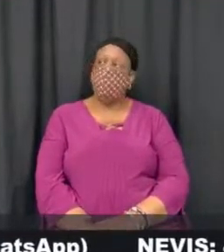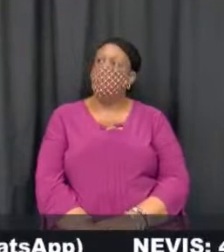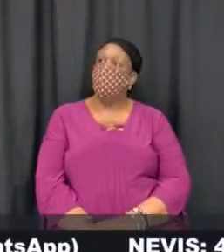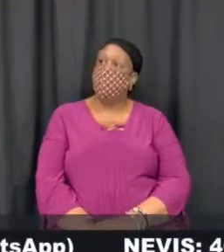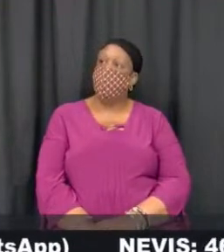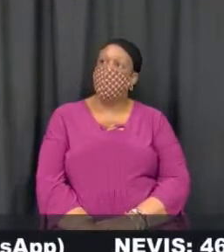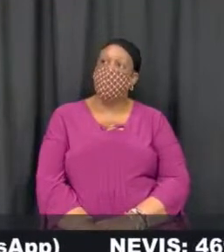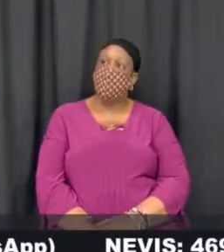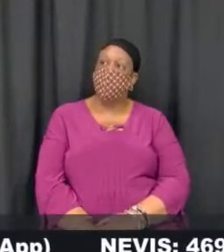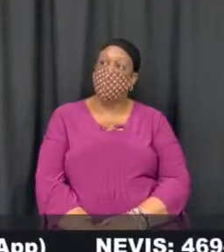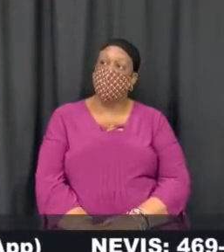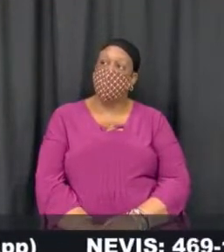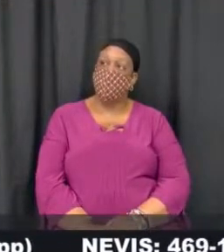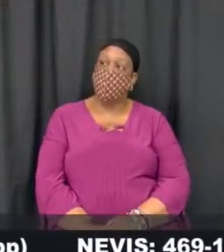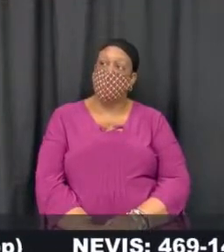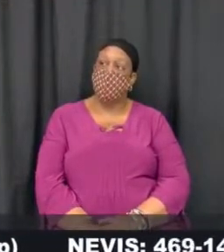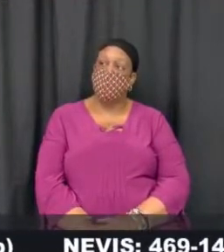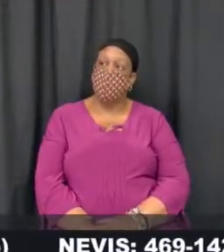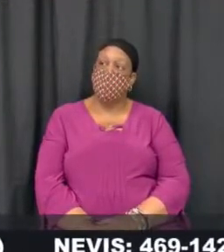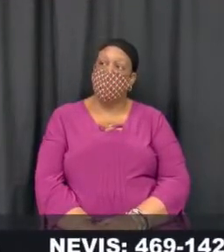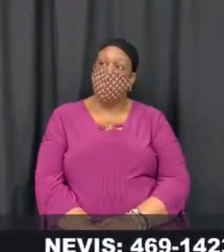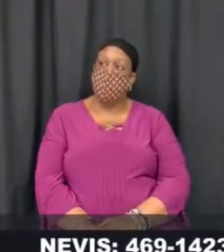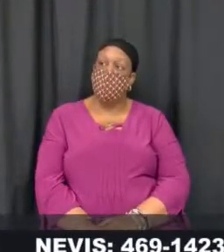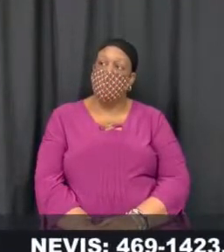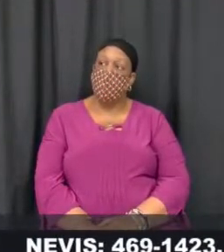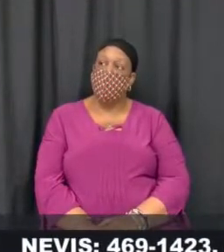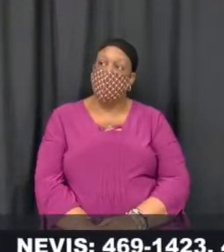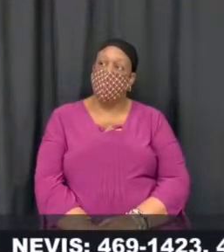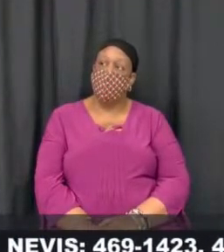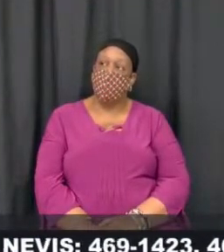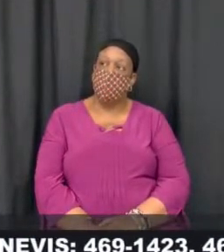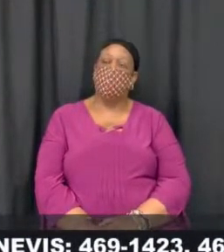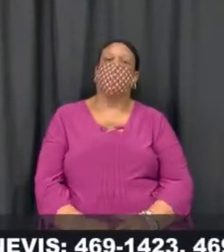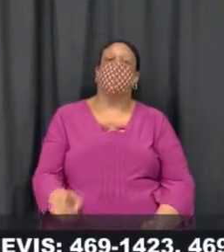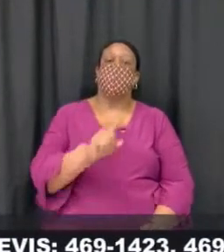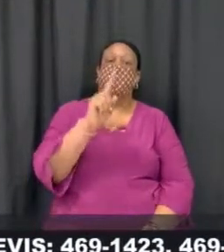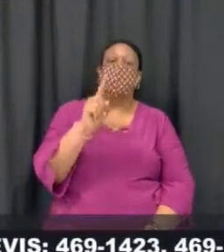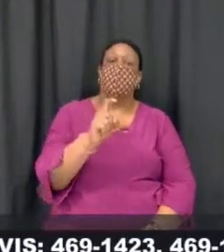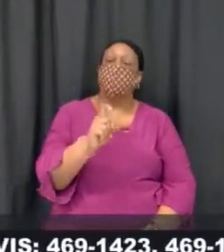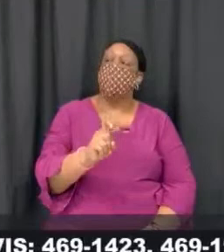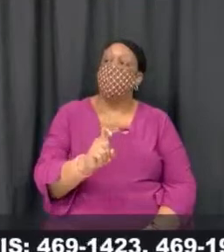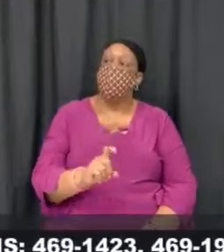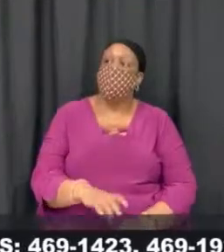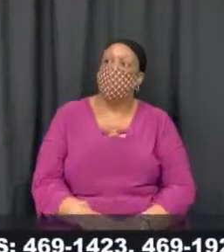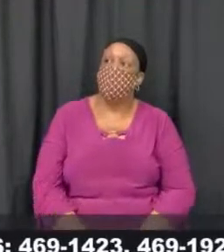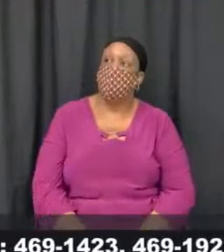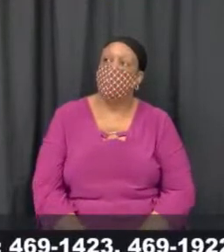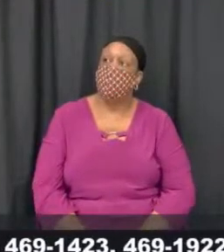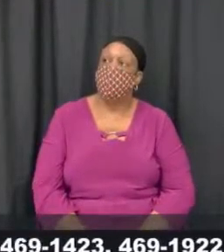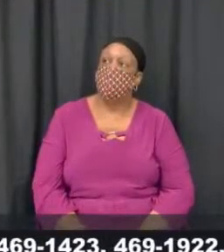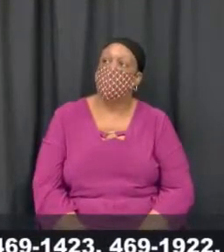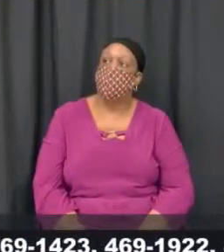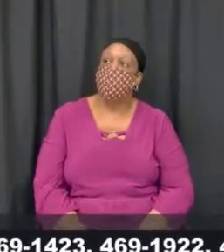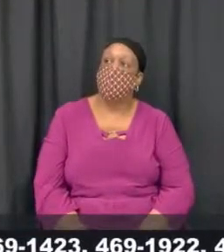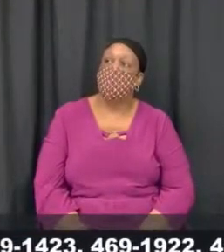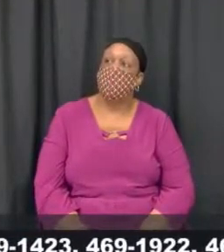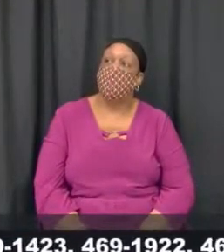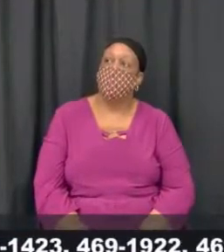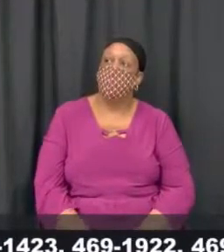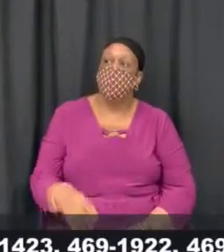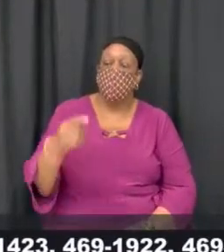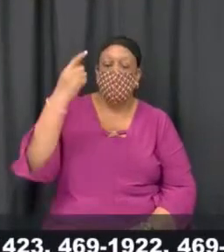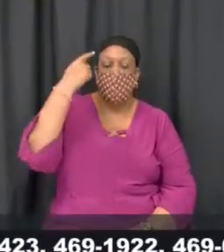Okay, and the last question is for Superintendent Henry. It has to do with the cost of